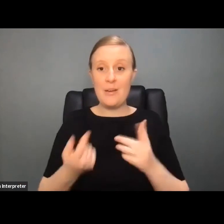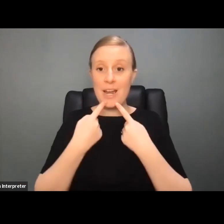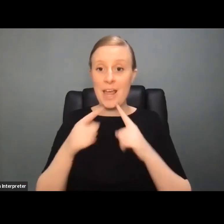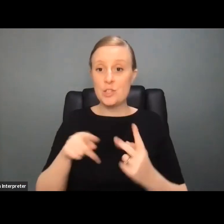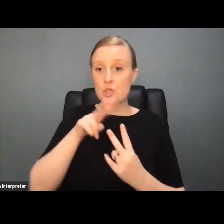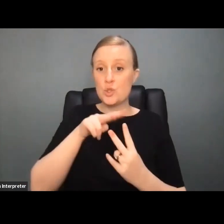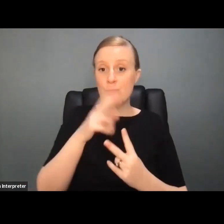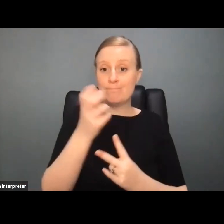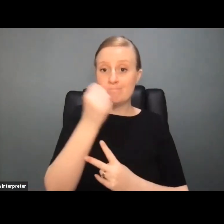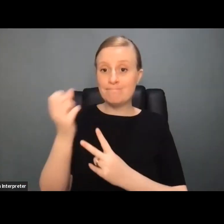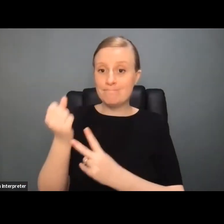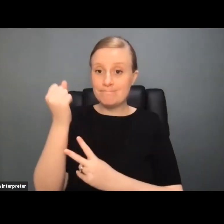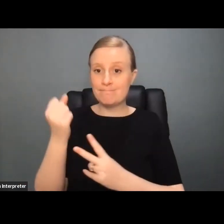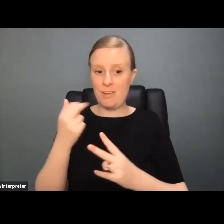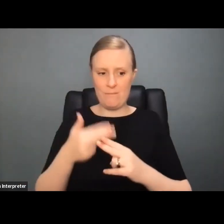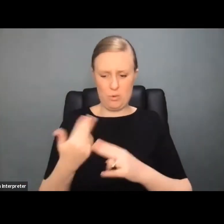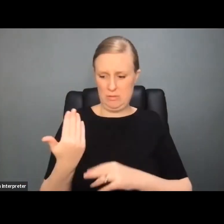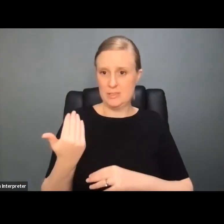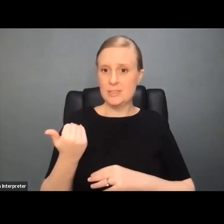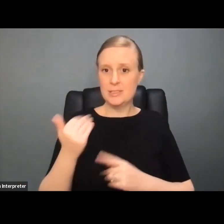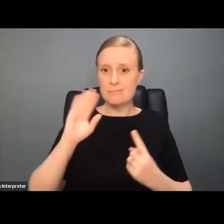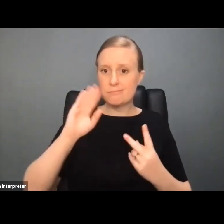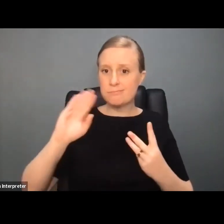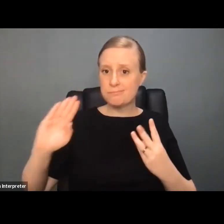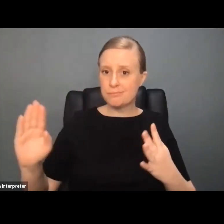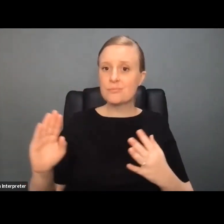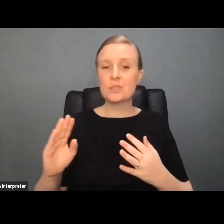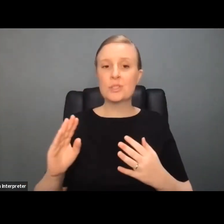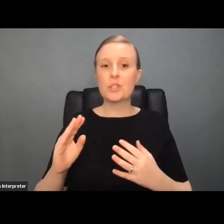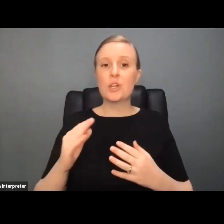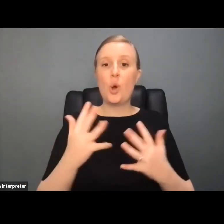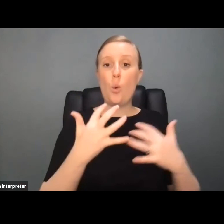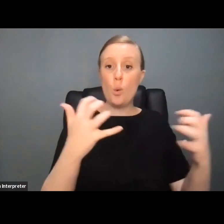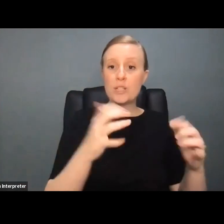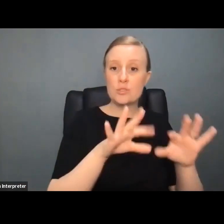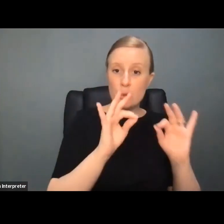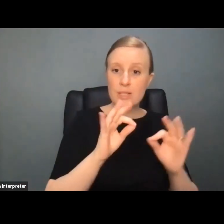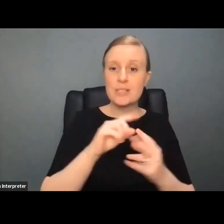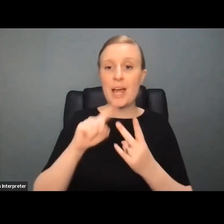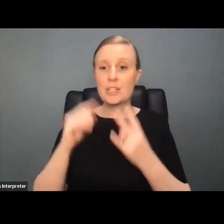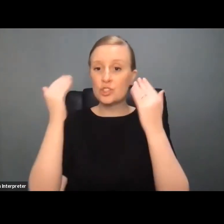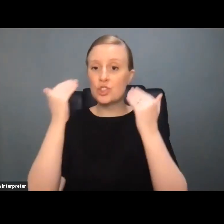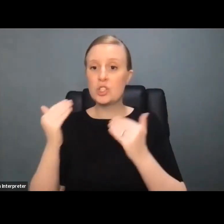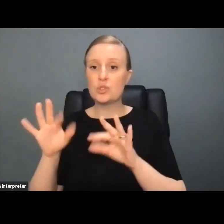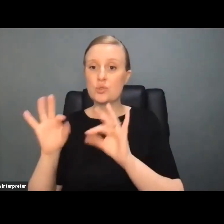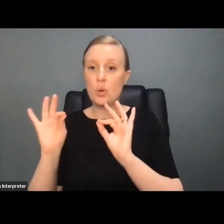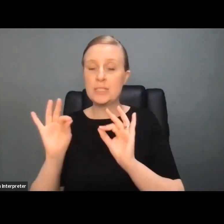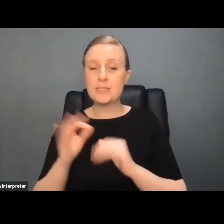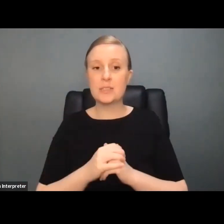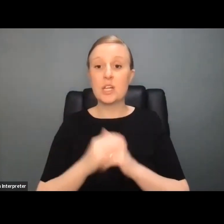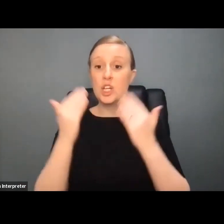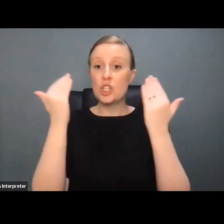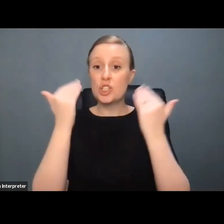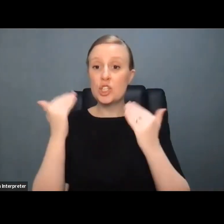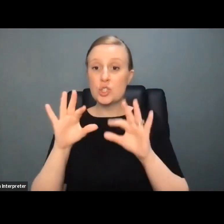for Poster Prize. And the judge's choice, I can happily say, is Samantha